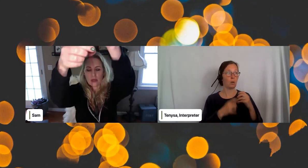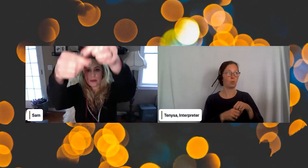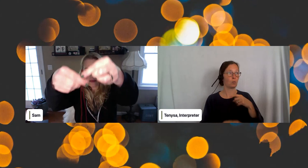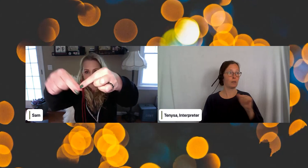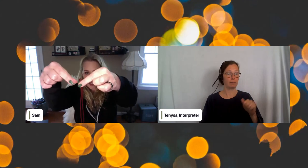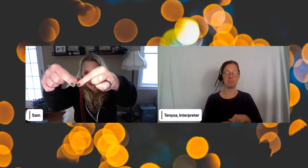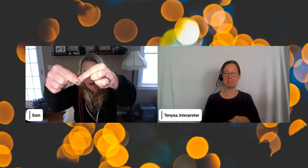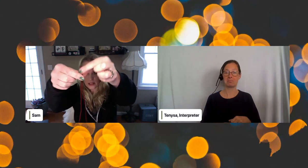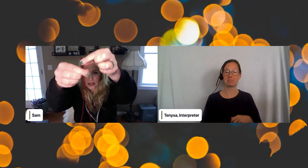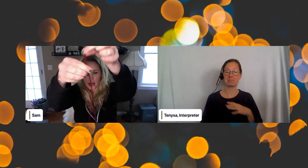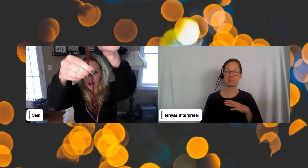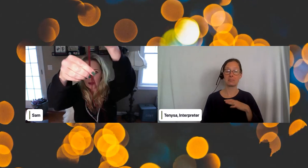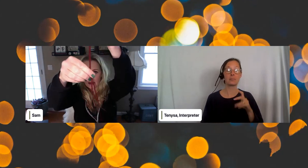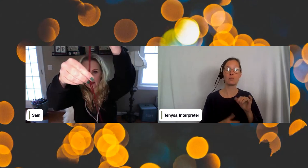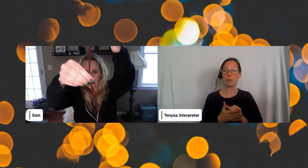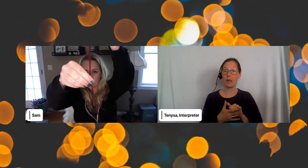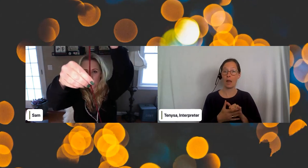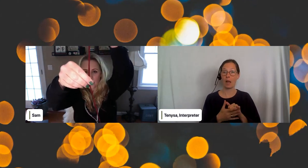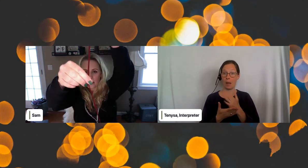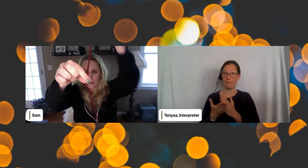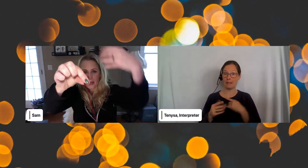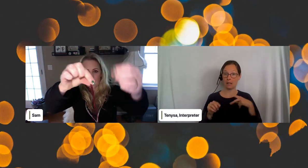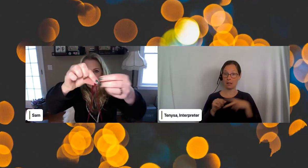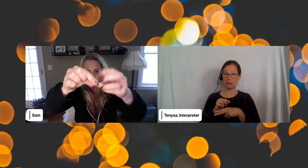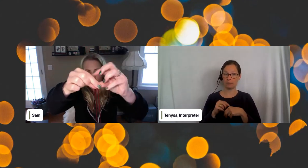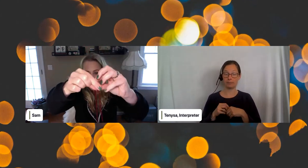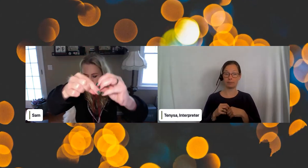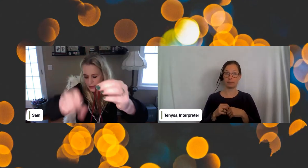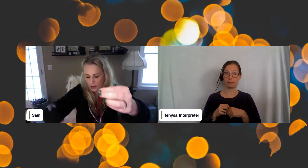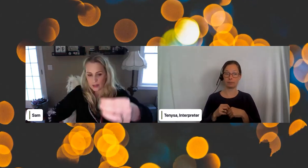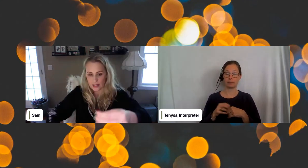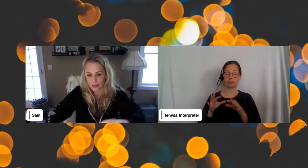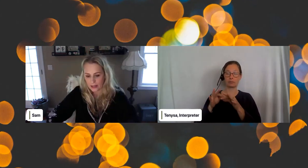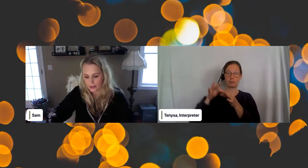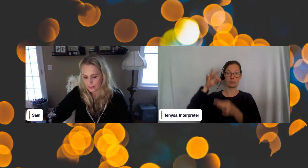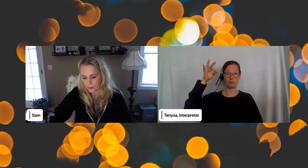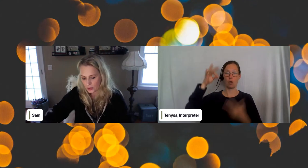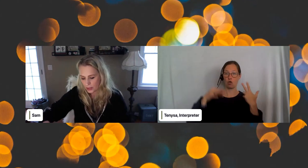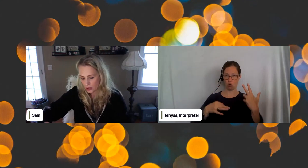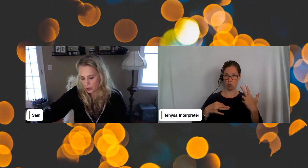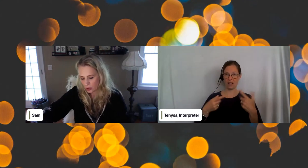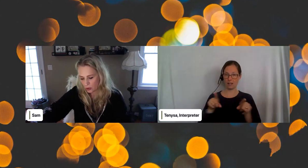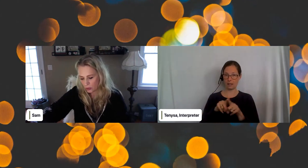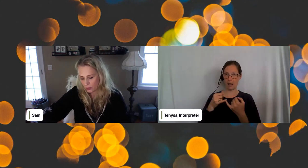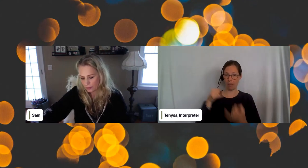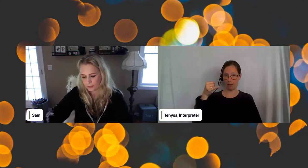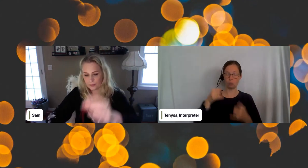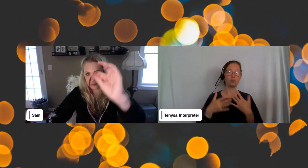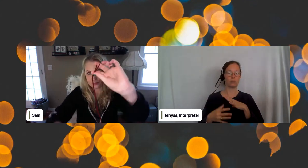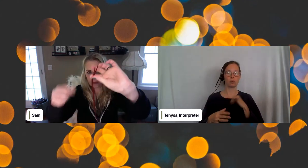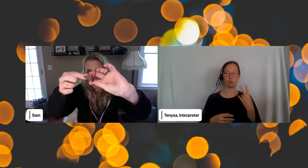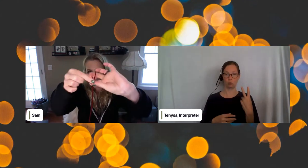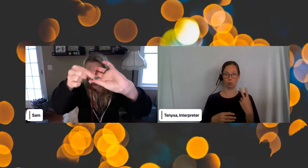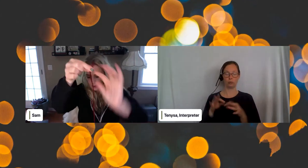so I'm gonna take this piece I cut, go down and cut 3 pieces that are the same length. So that's 2.